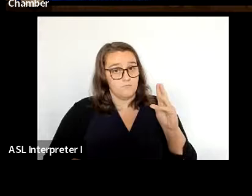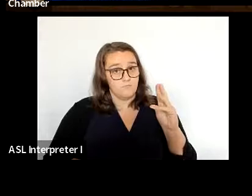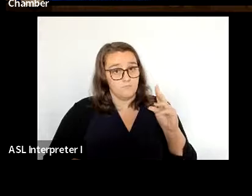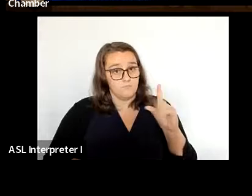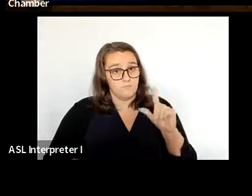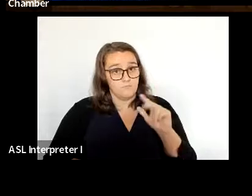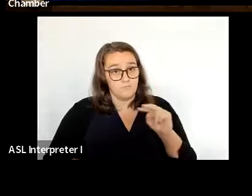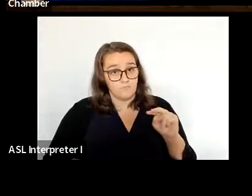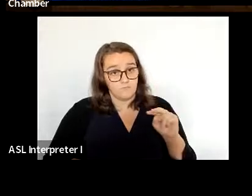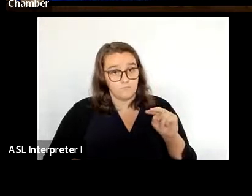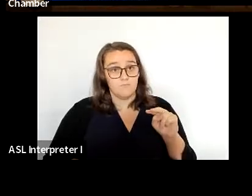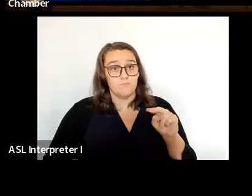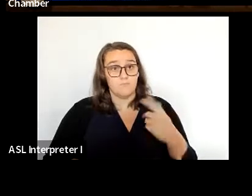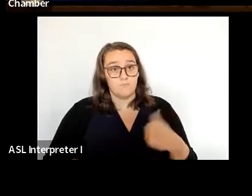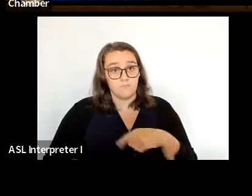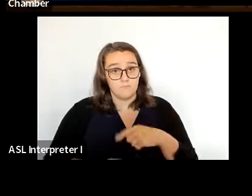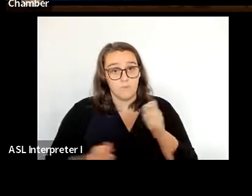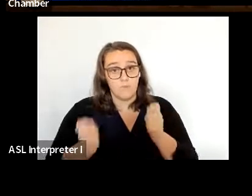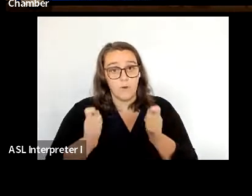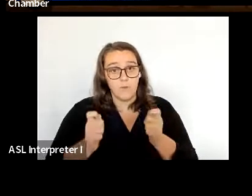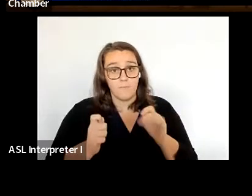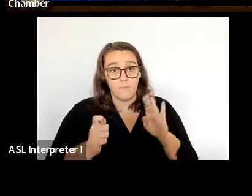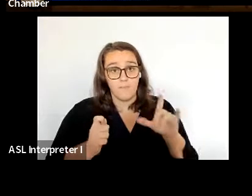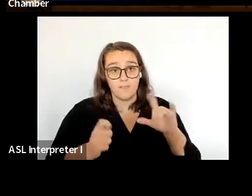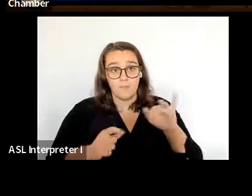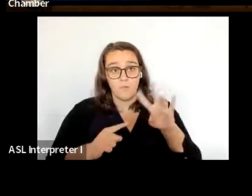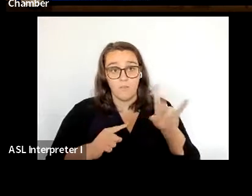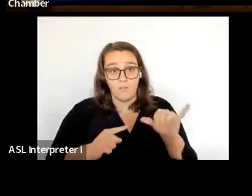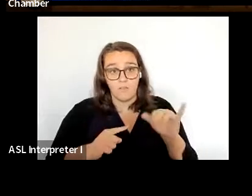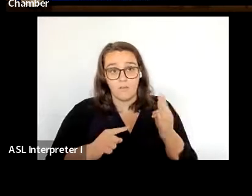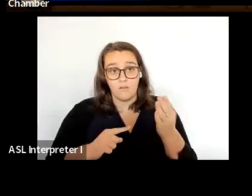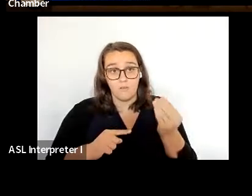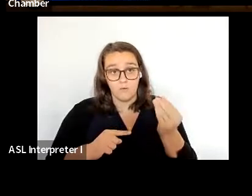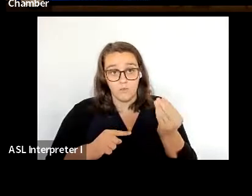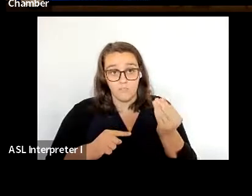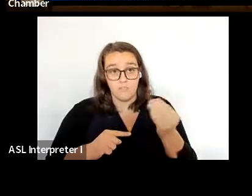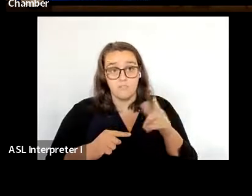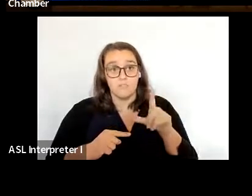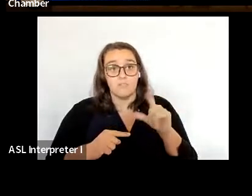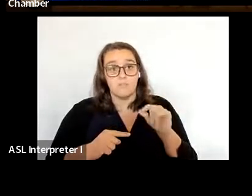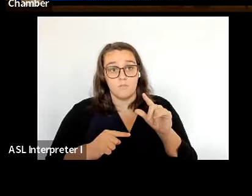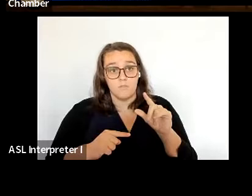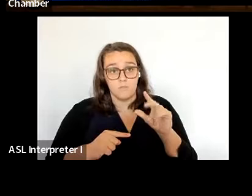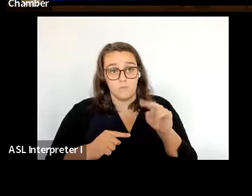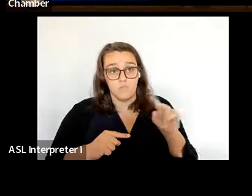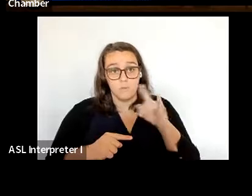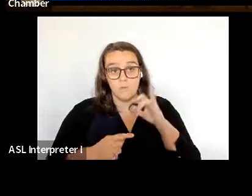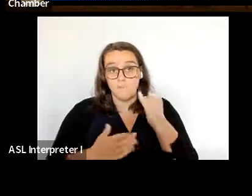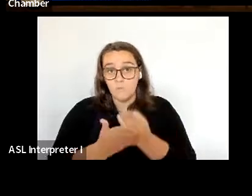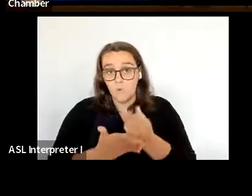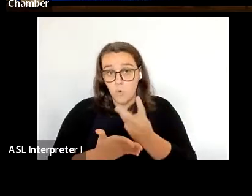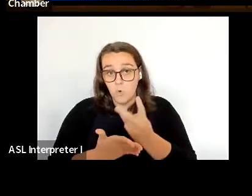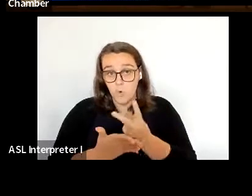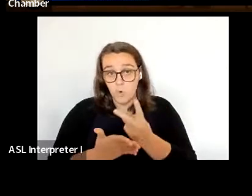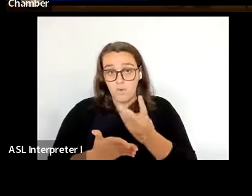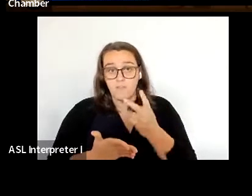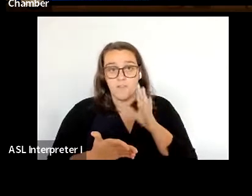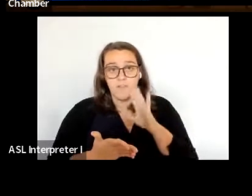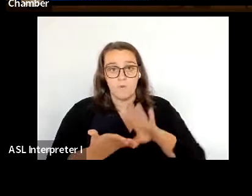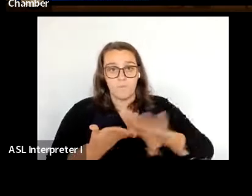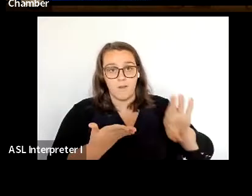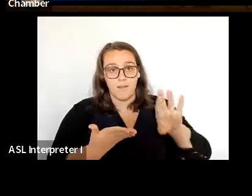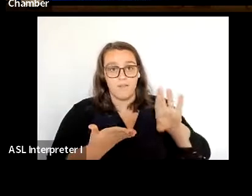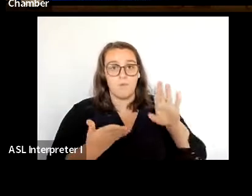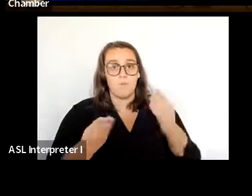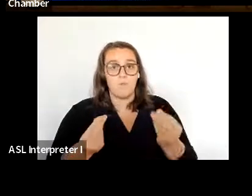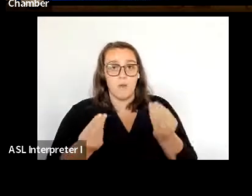and the committee marked up the bill on July 14th, 2022. If approved, the bill would provide a real property tax exemption for